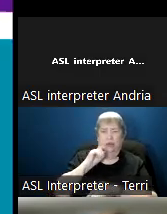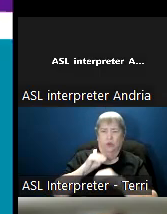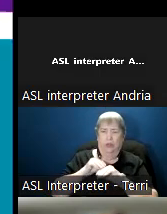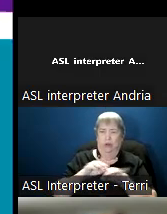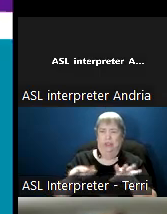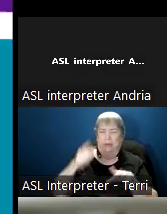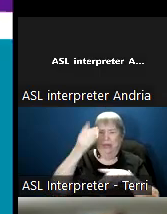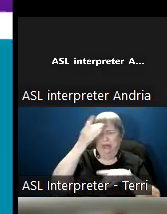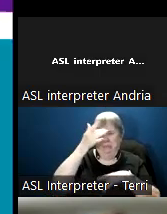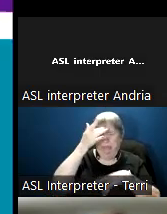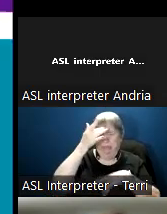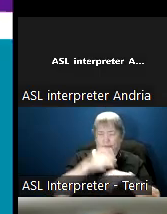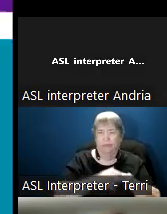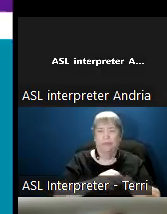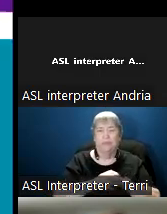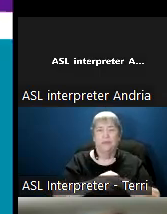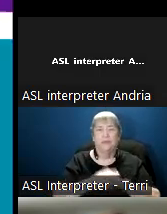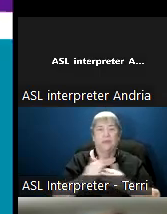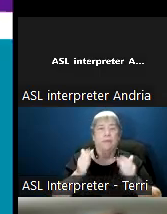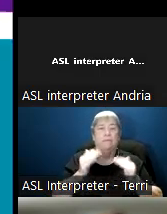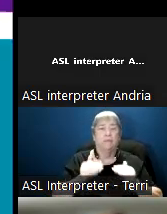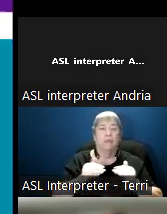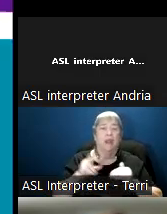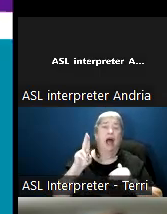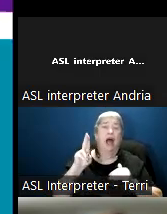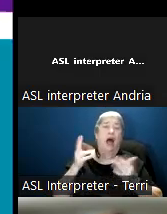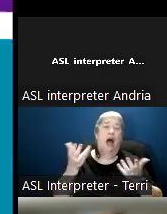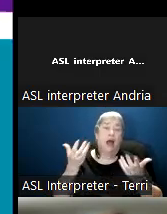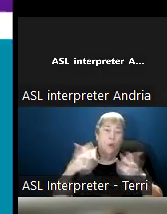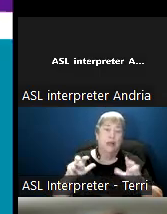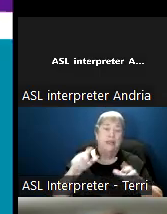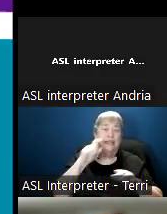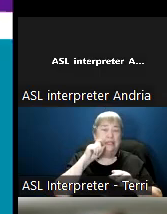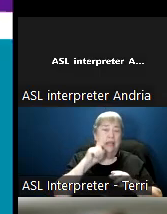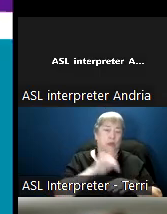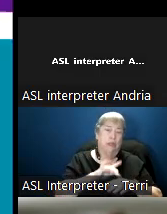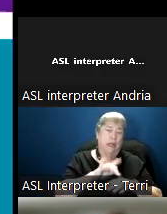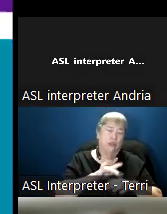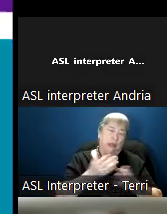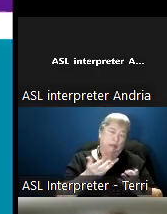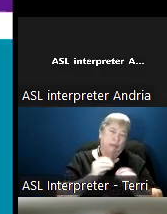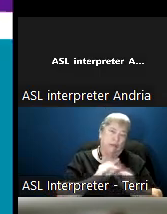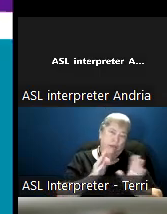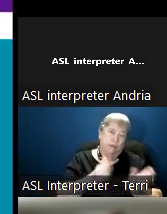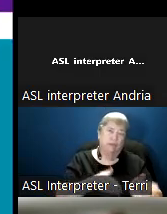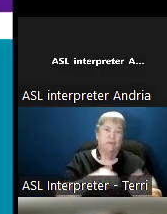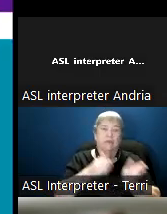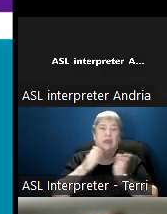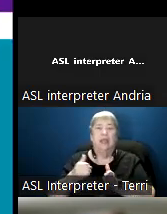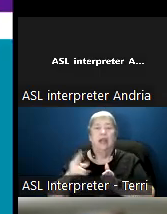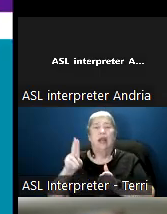Unwanted sexual touching, pretty self-explanatory. And then of course, unwanted vaginal, oral, and/or anal